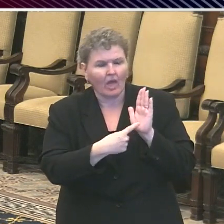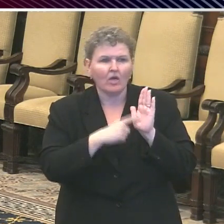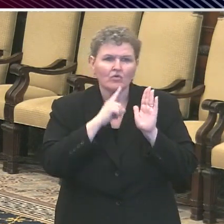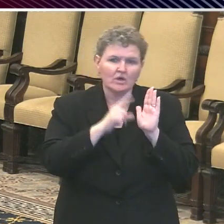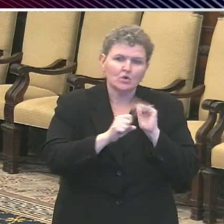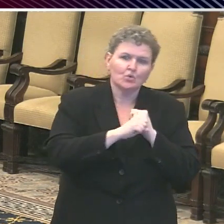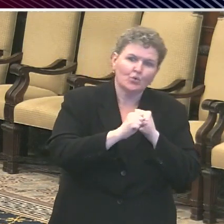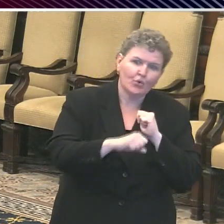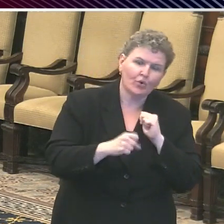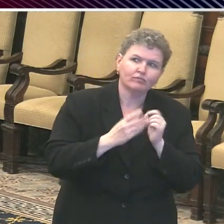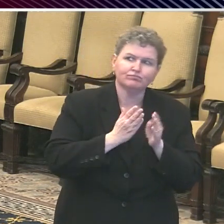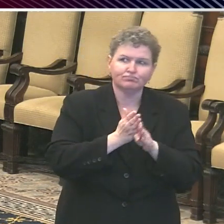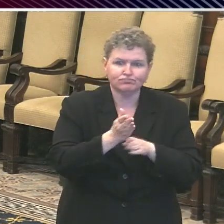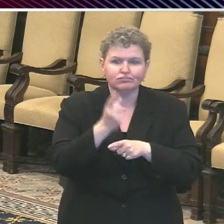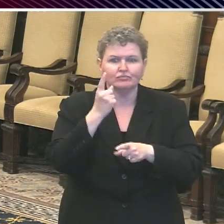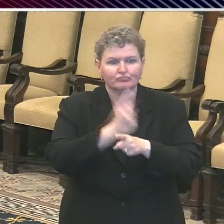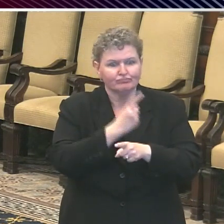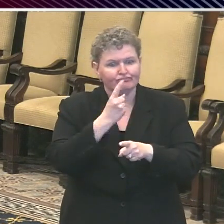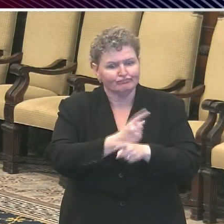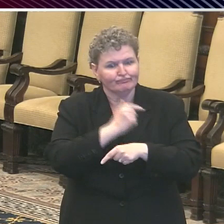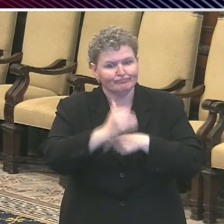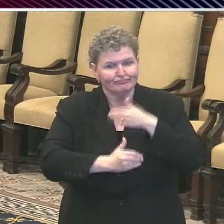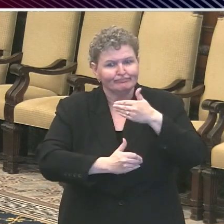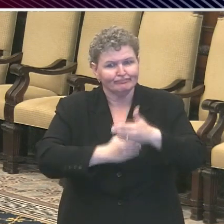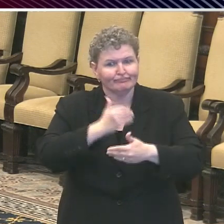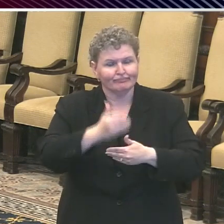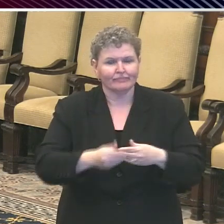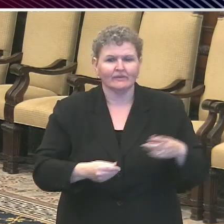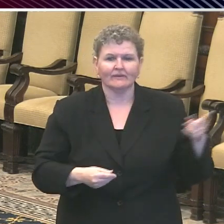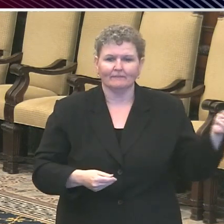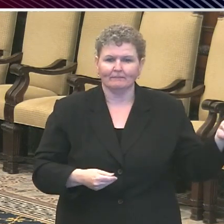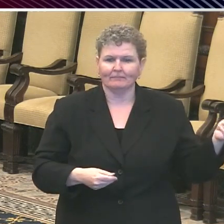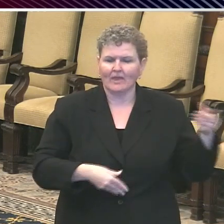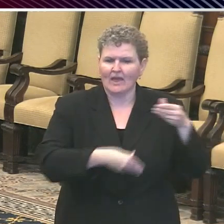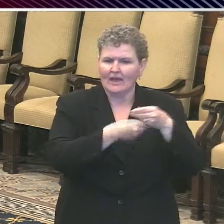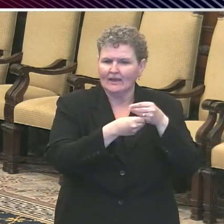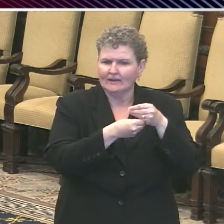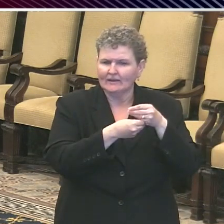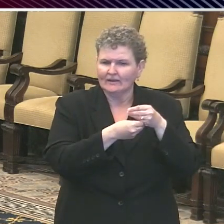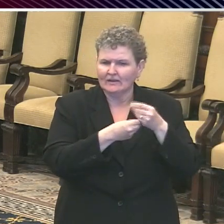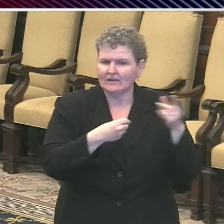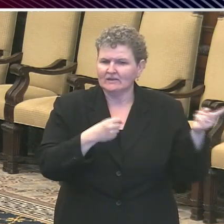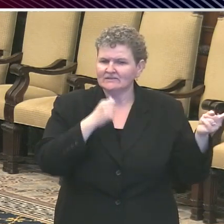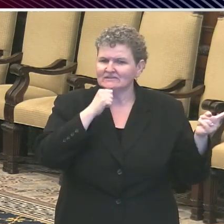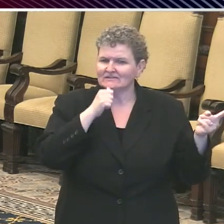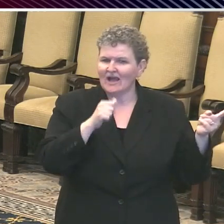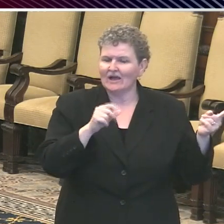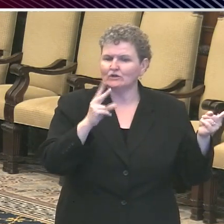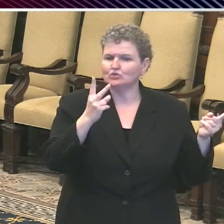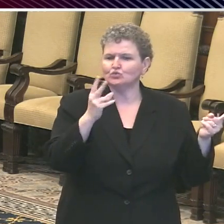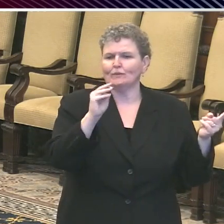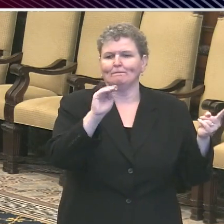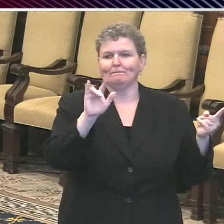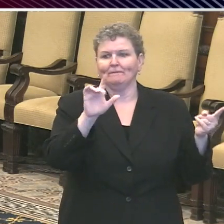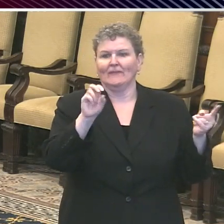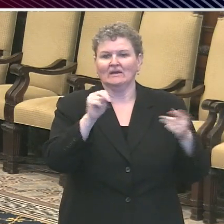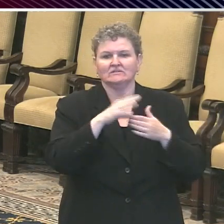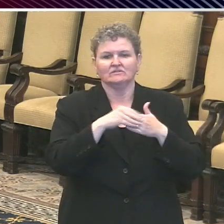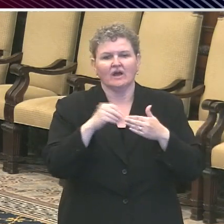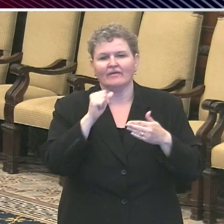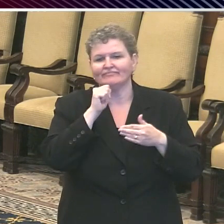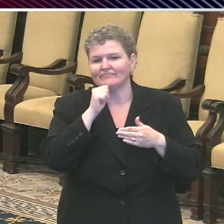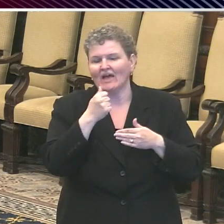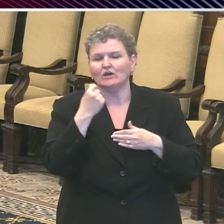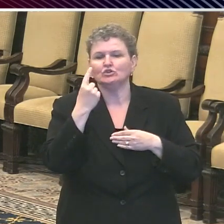go through that work. The other issue is this is not $92 million in 1 year. This is over 2.5 years for